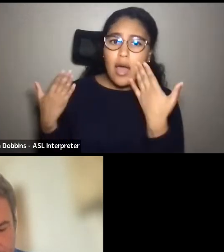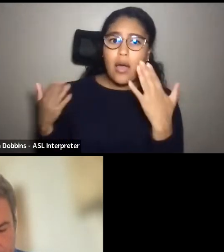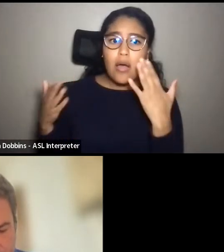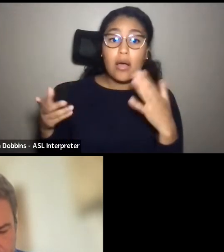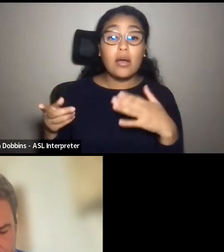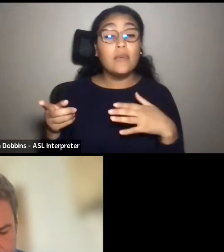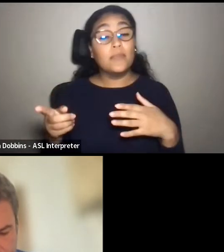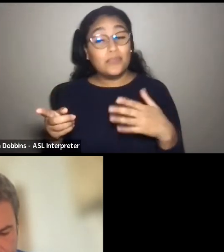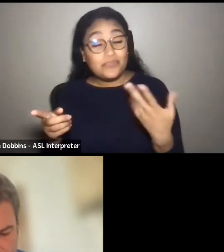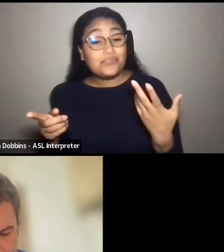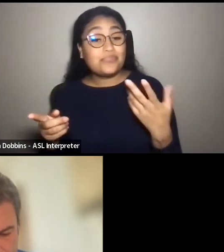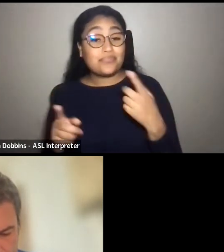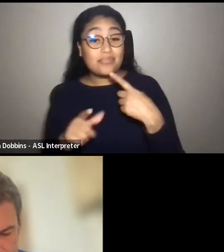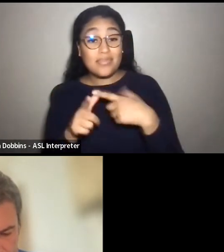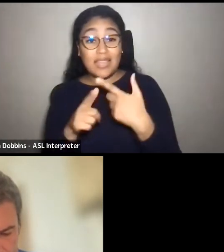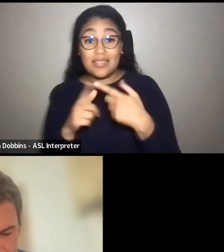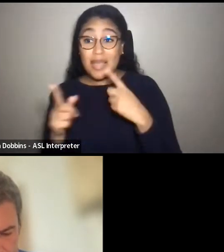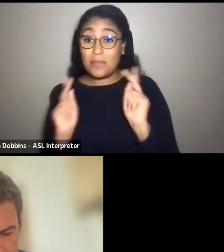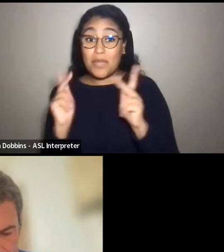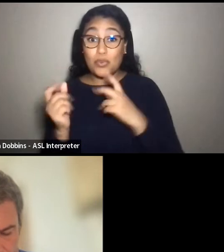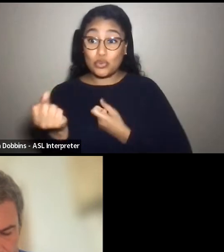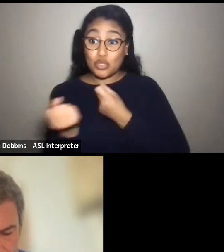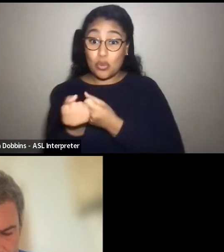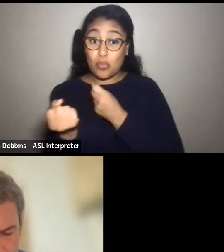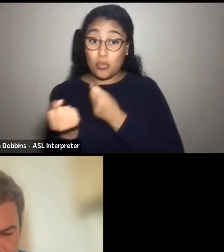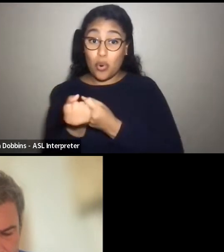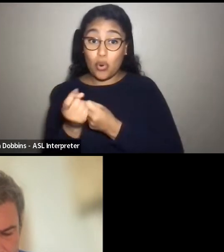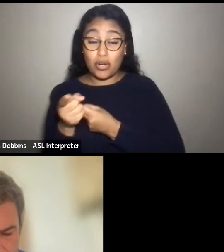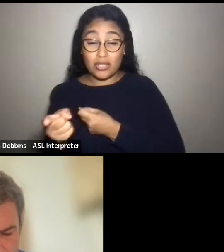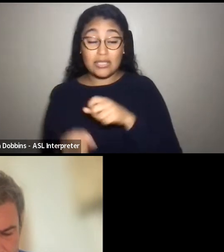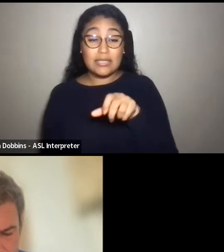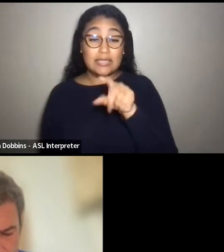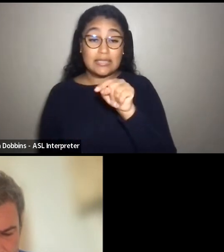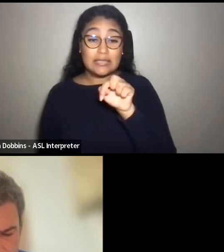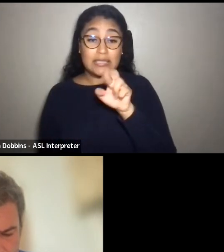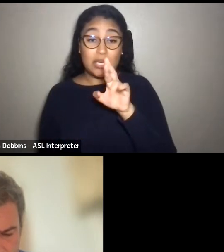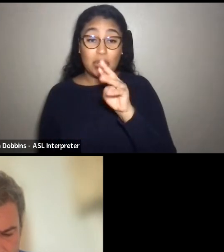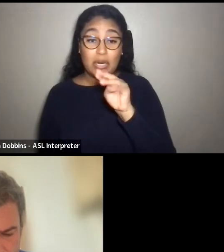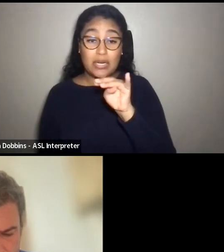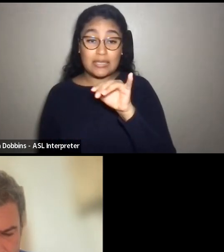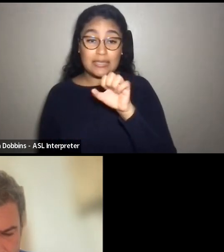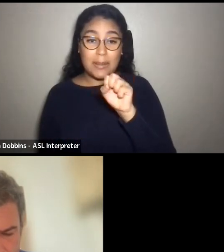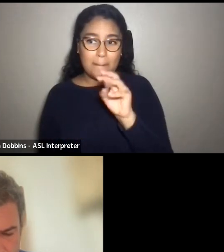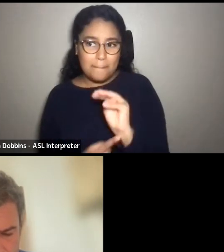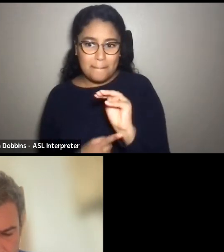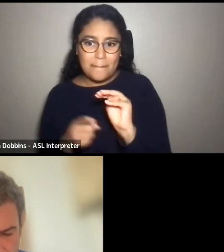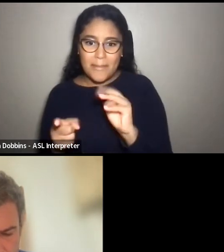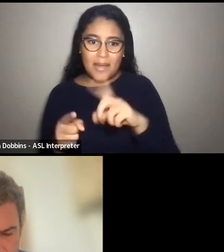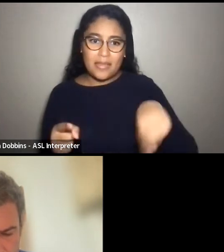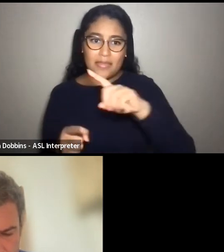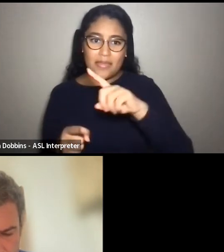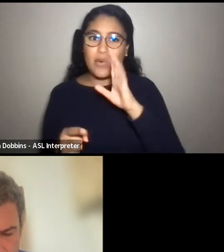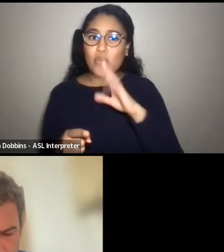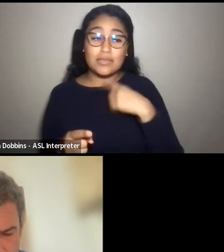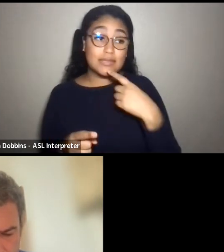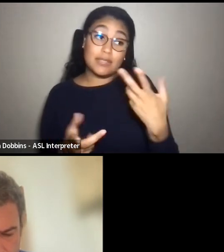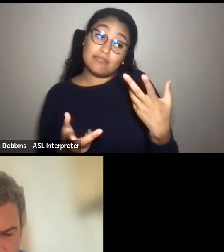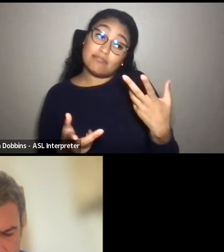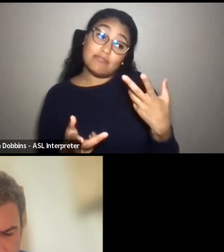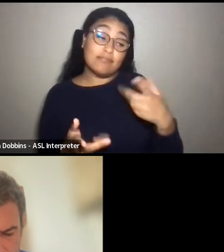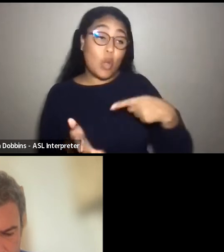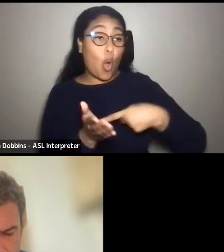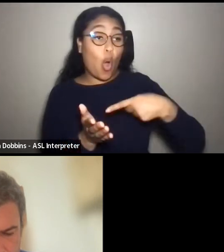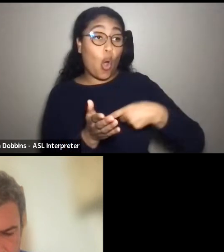this terrorism, telling them that the Jews living in Israel deserve this and had this coming. They